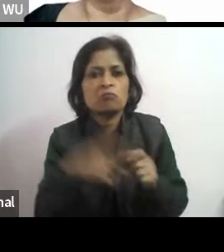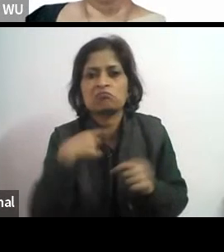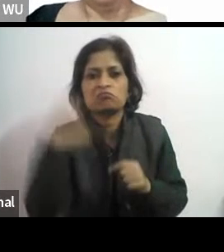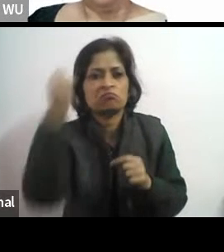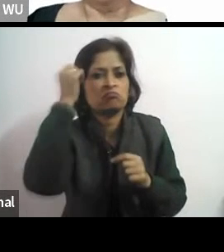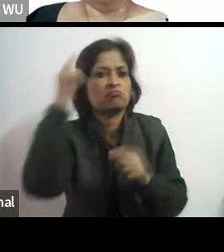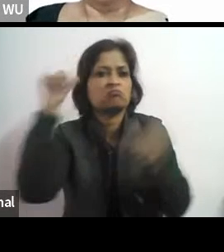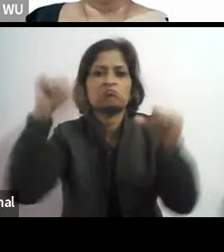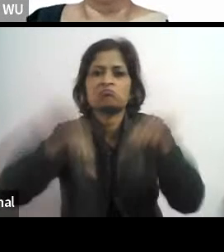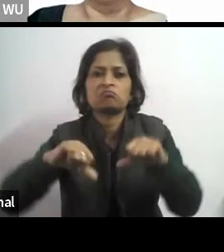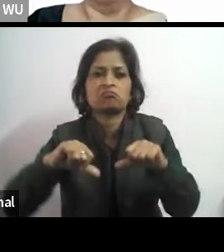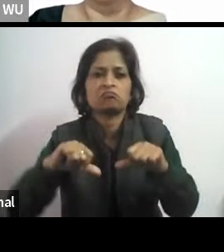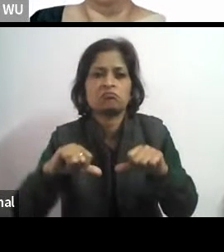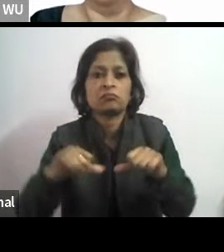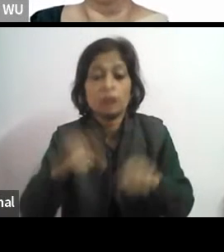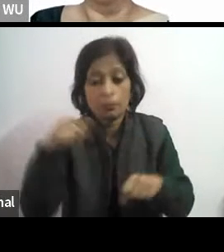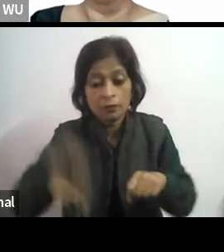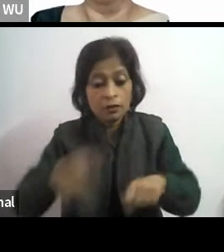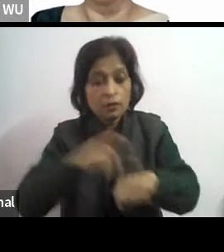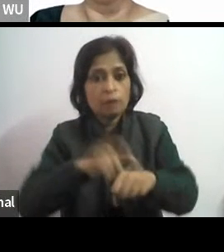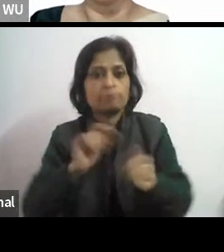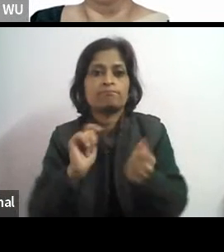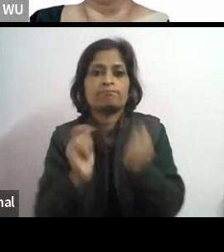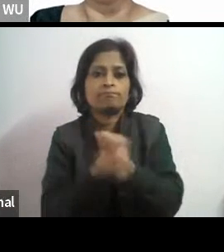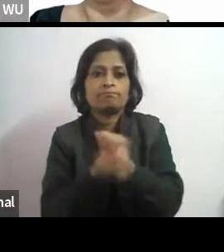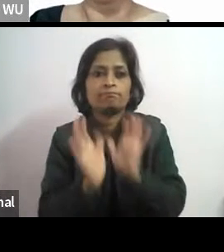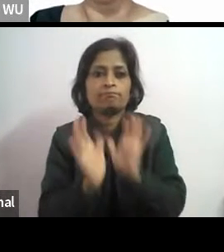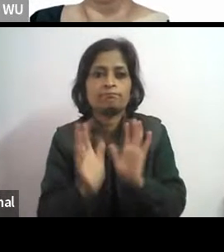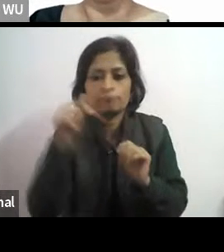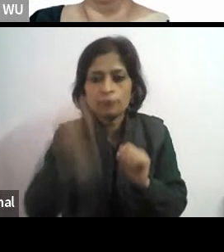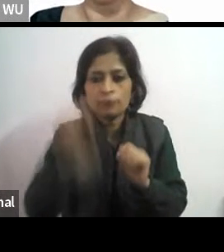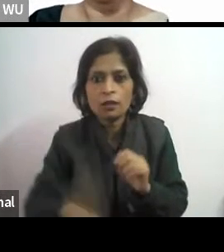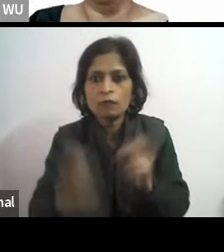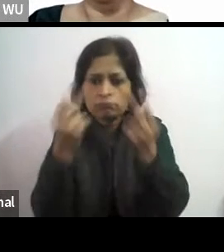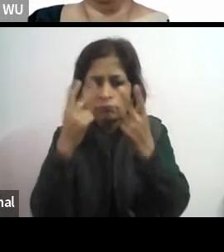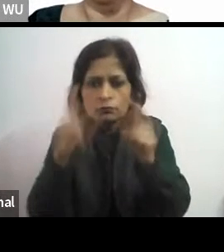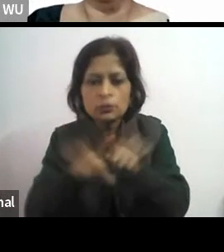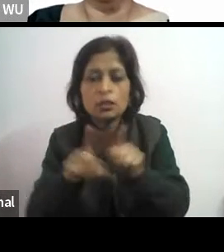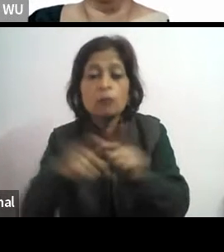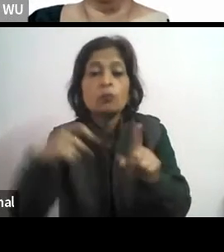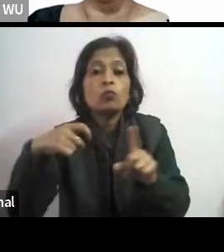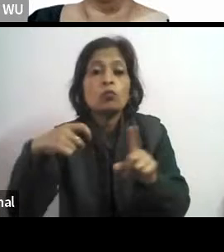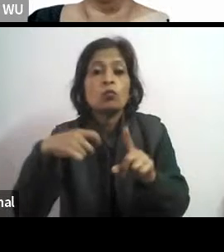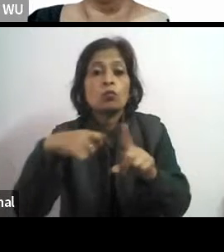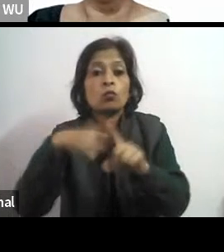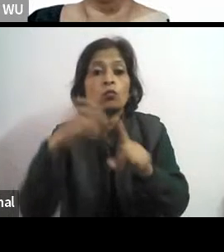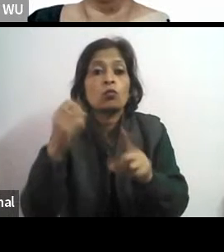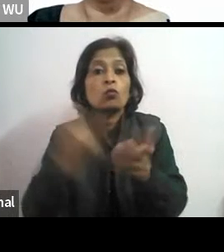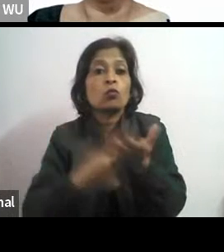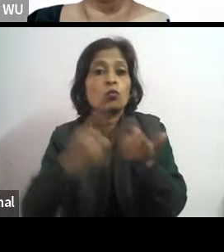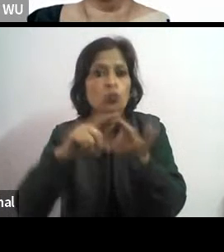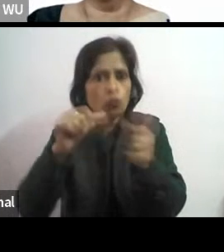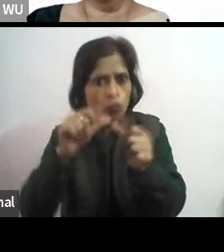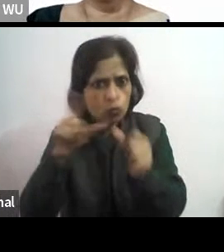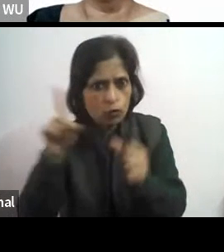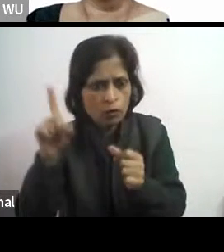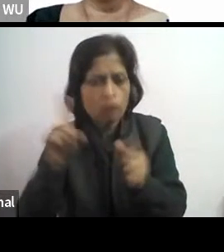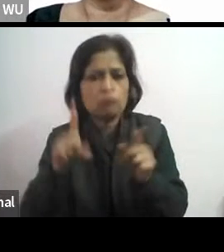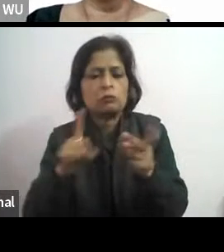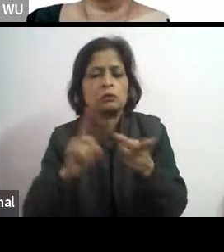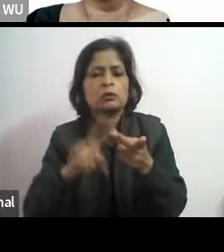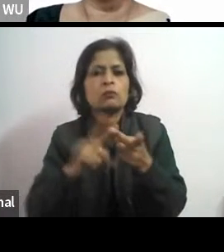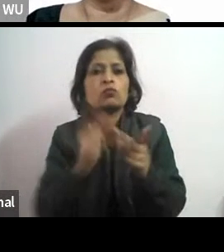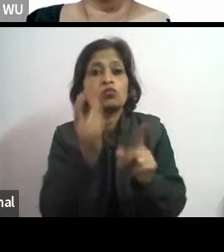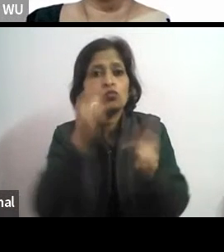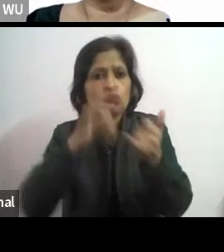it. Now the time has changed. If we have a glance over Korea, Japan, developed countries,